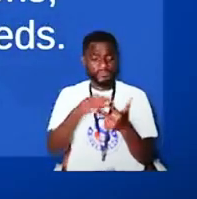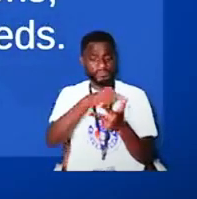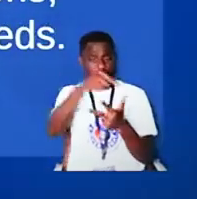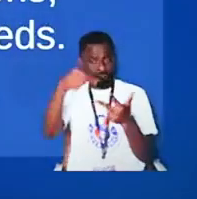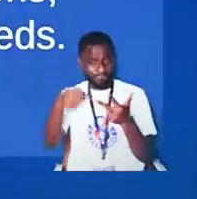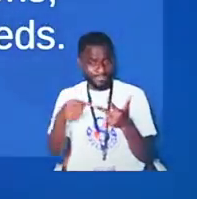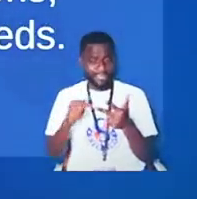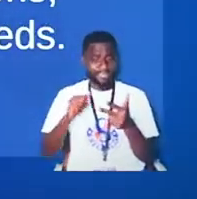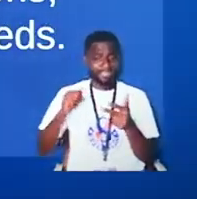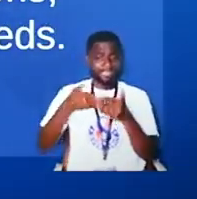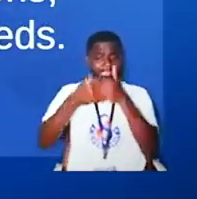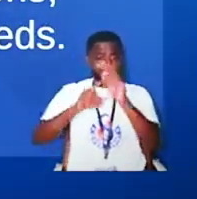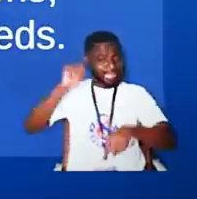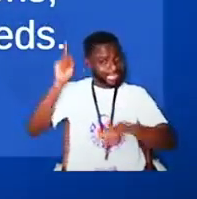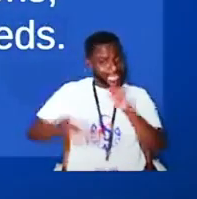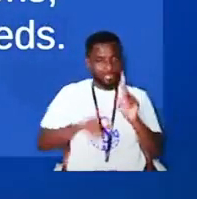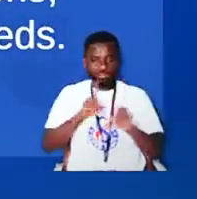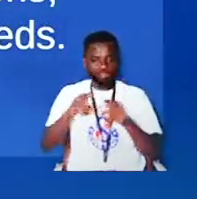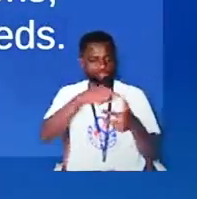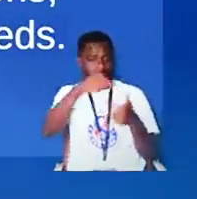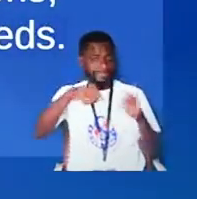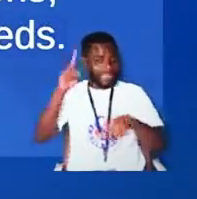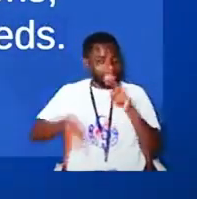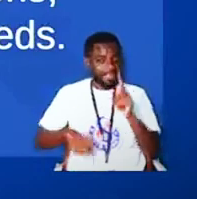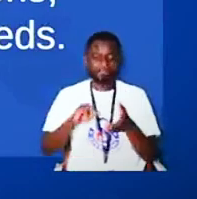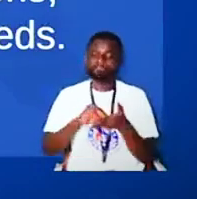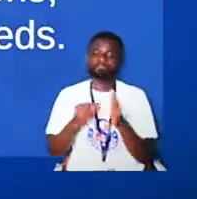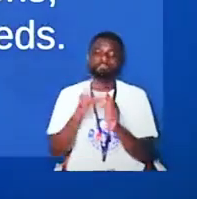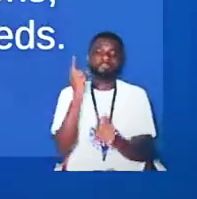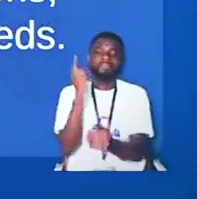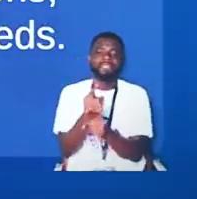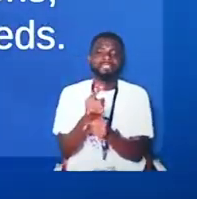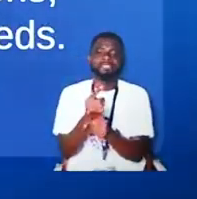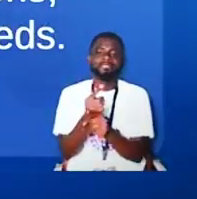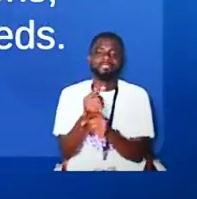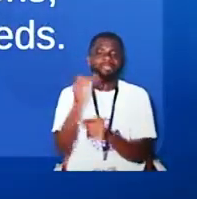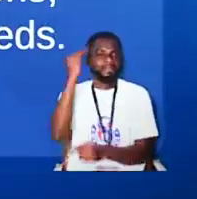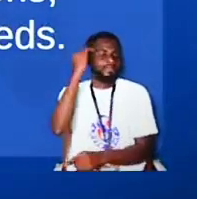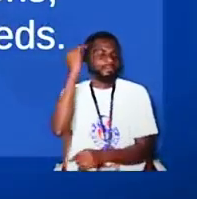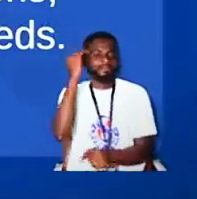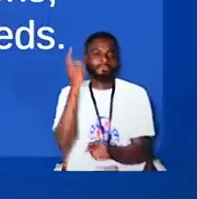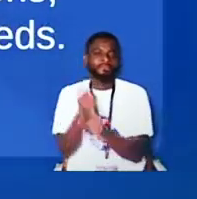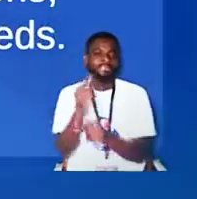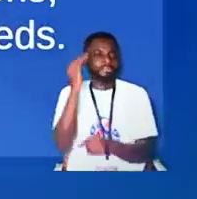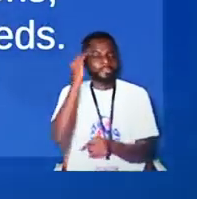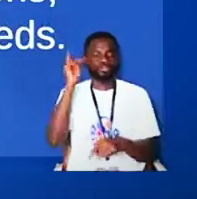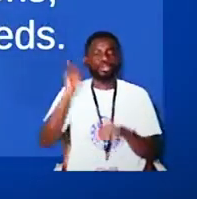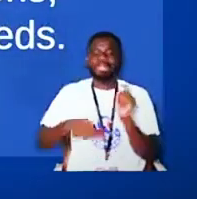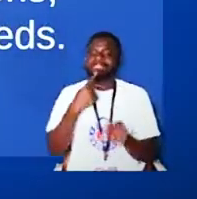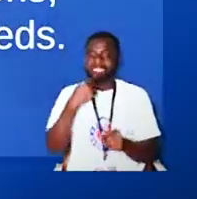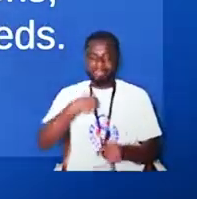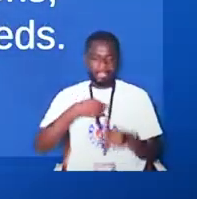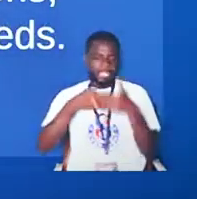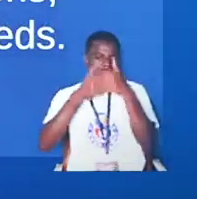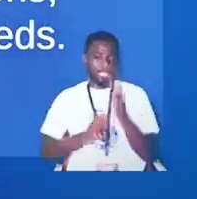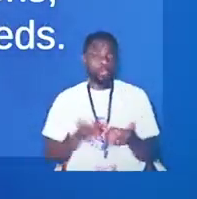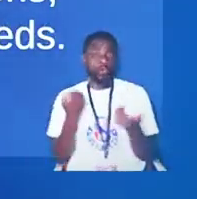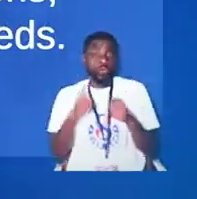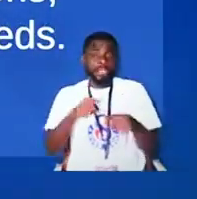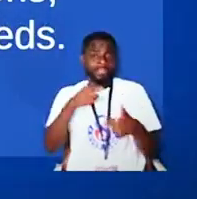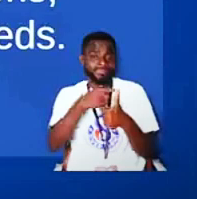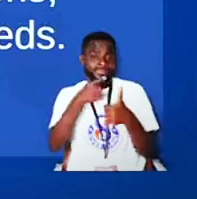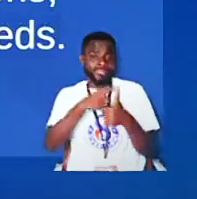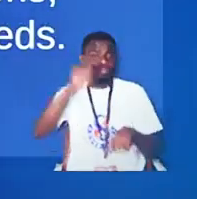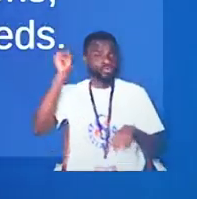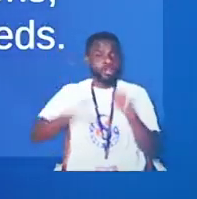things, then he's just a figurehead. Just a figurehead. You can't say, "I'm a leader," when you can't answer